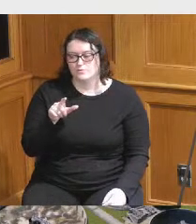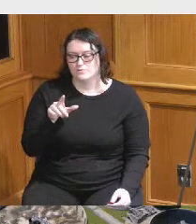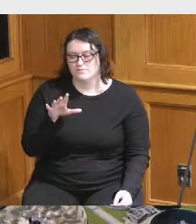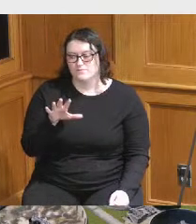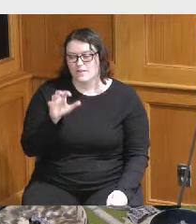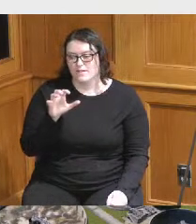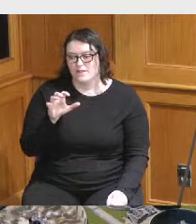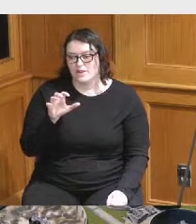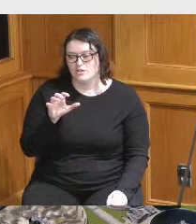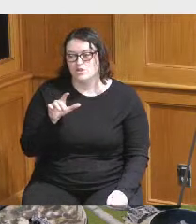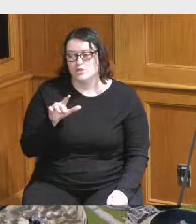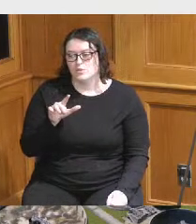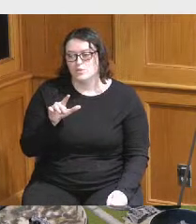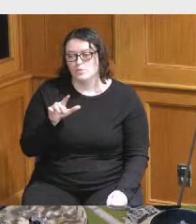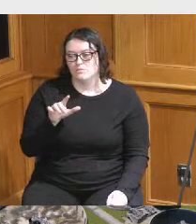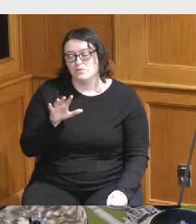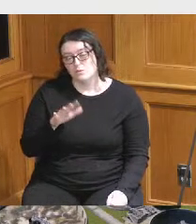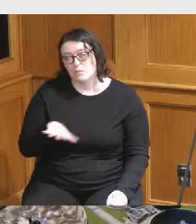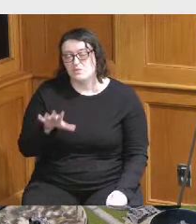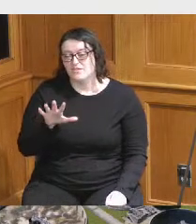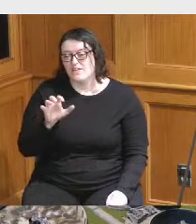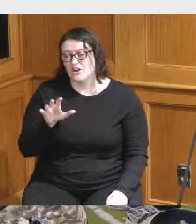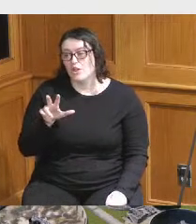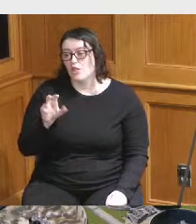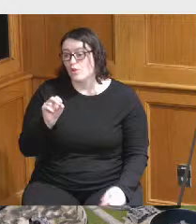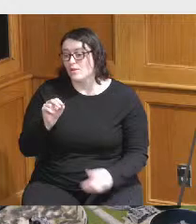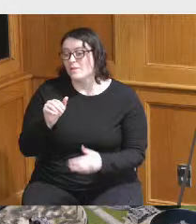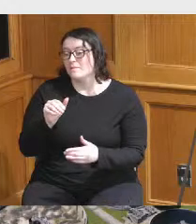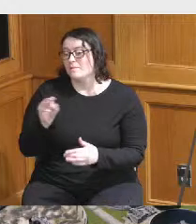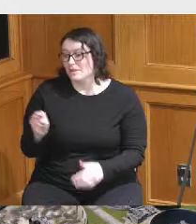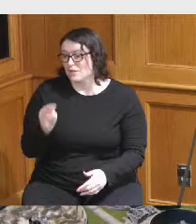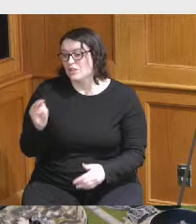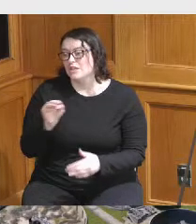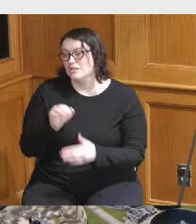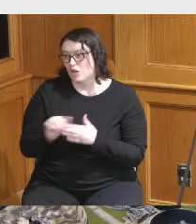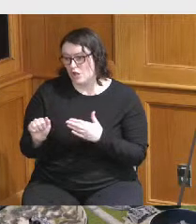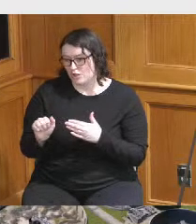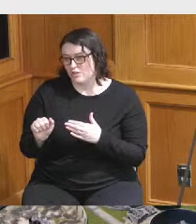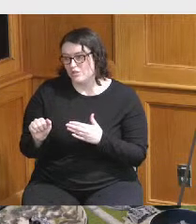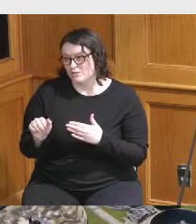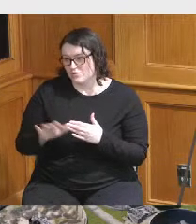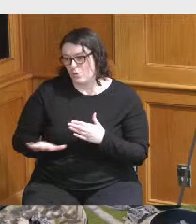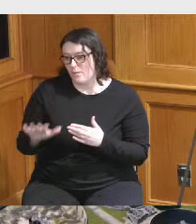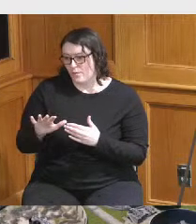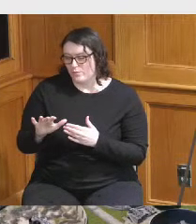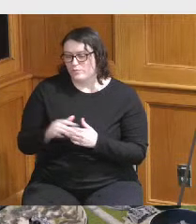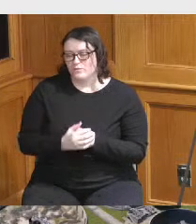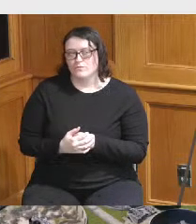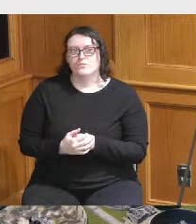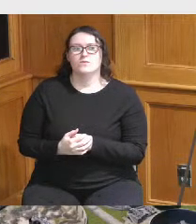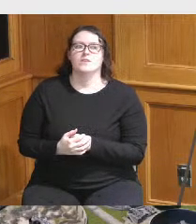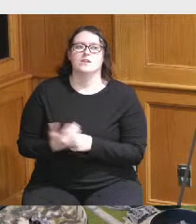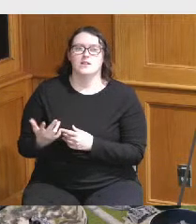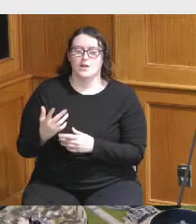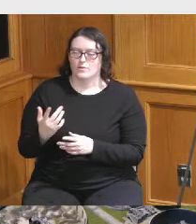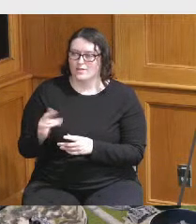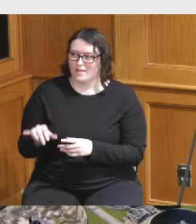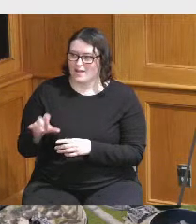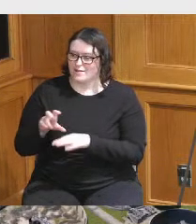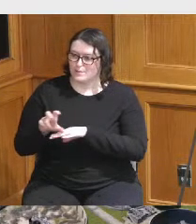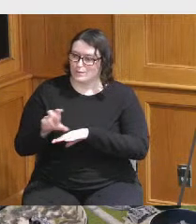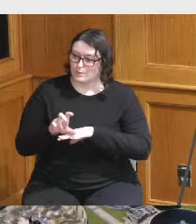is almost $530 million. Now, the appropriations as part of